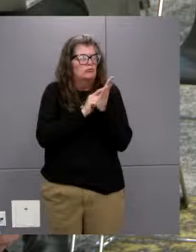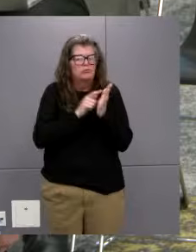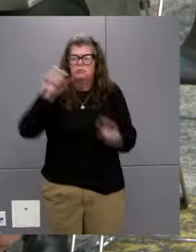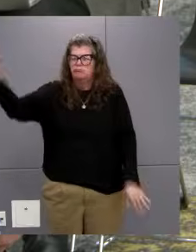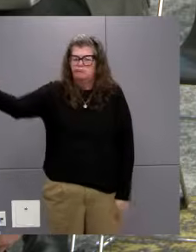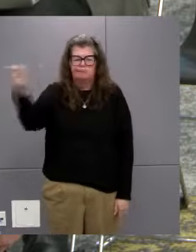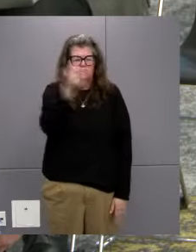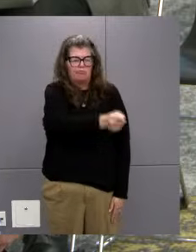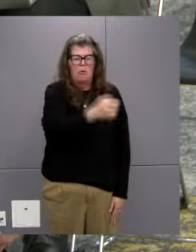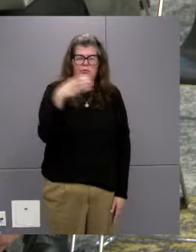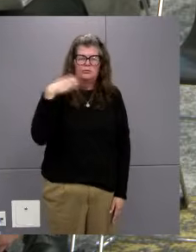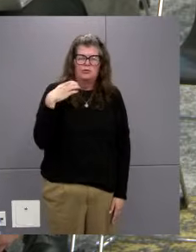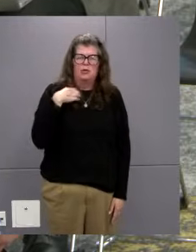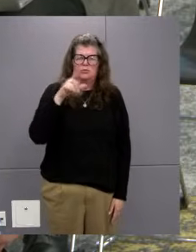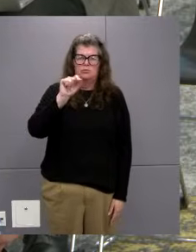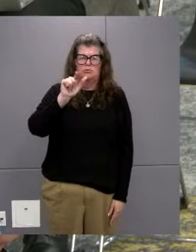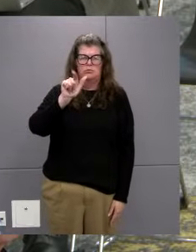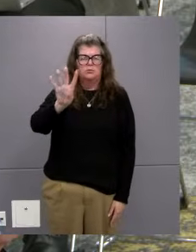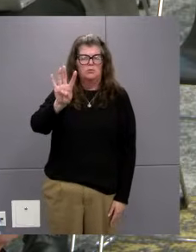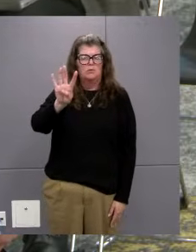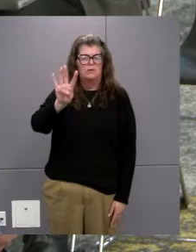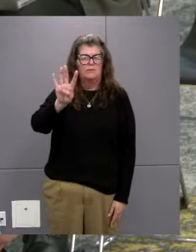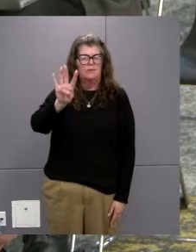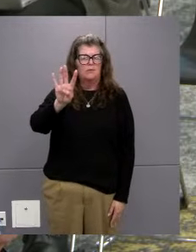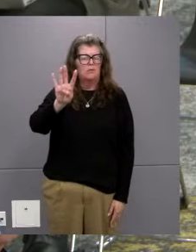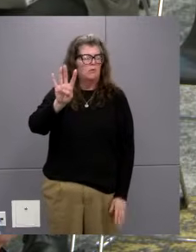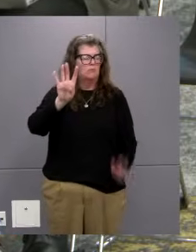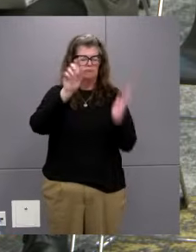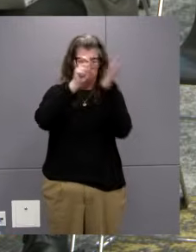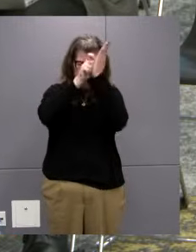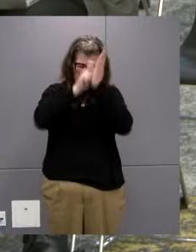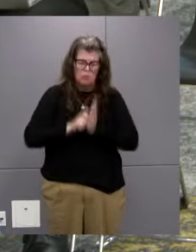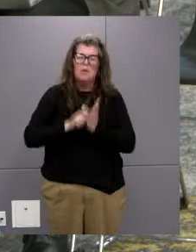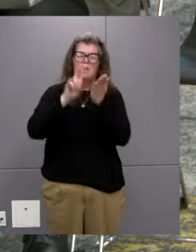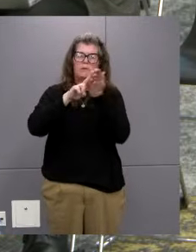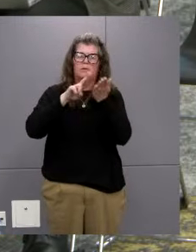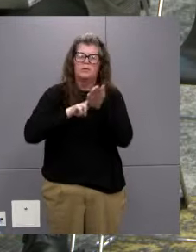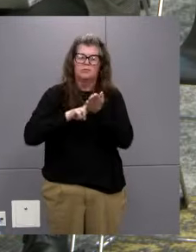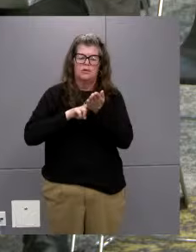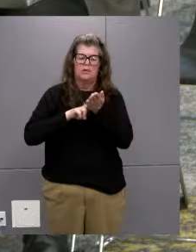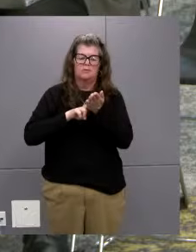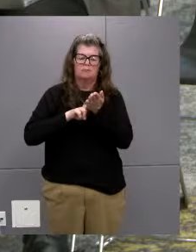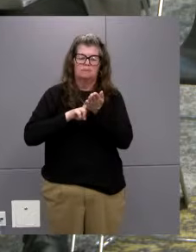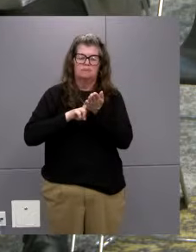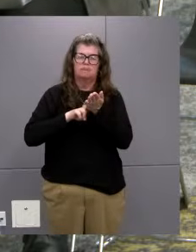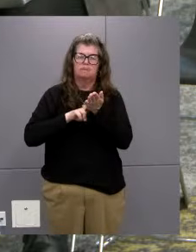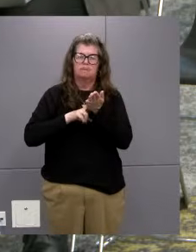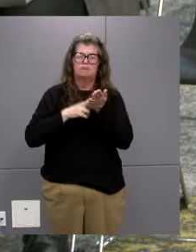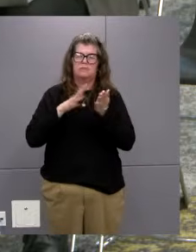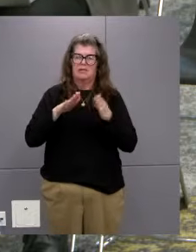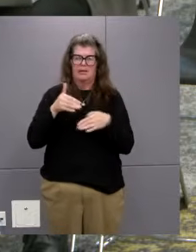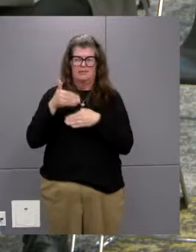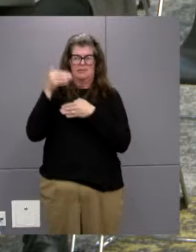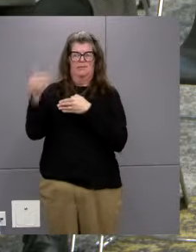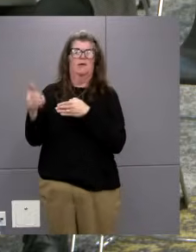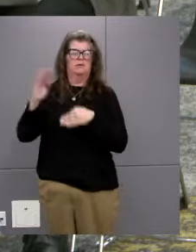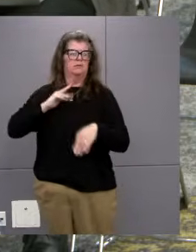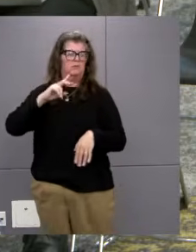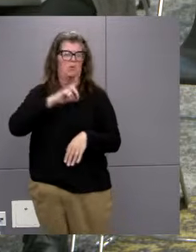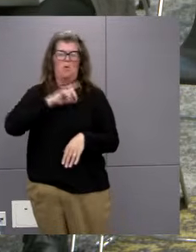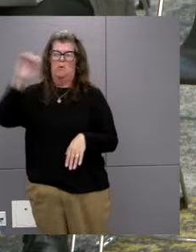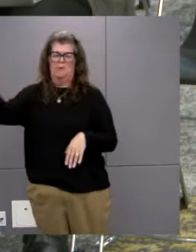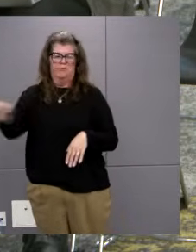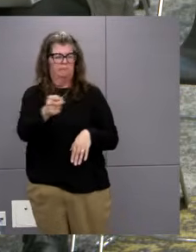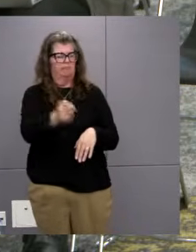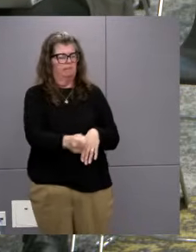of 2024, ostensibly to write a contract. He was then appointed by the next MAGA board to be interim